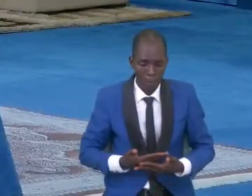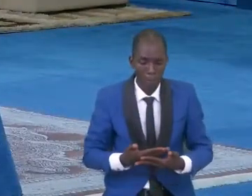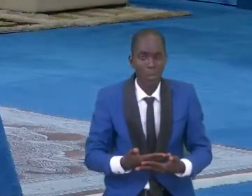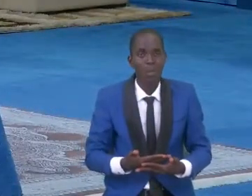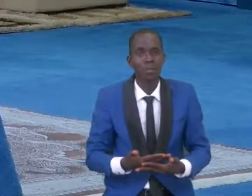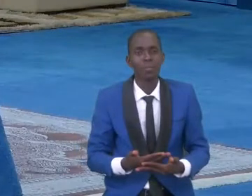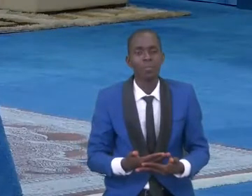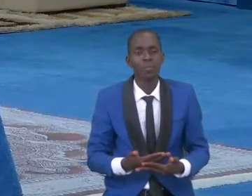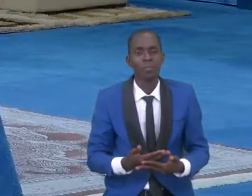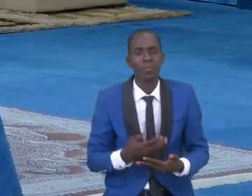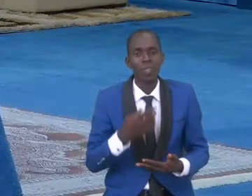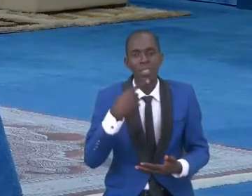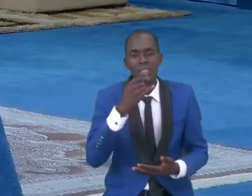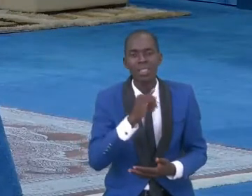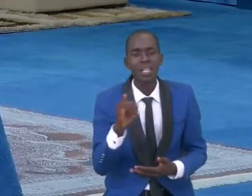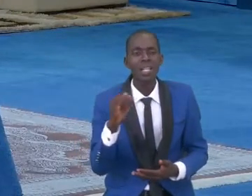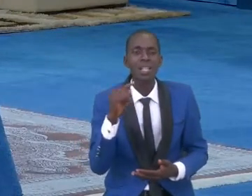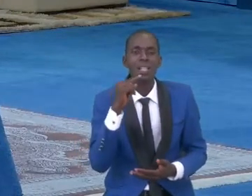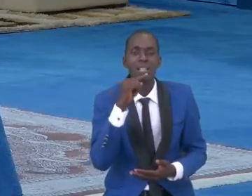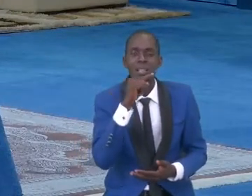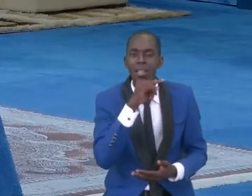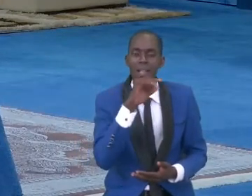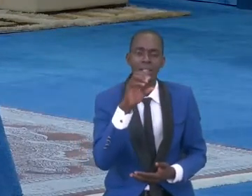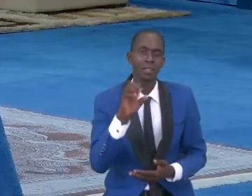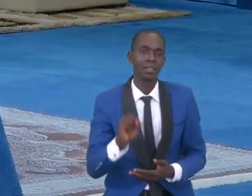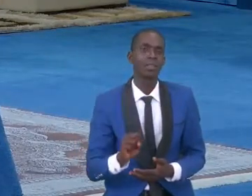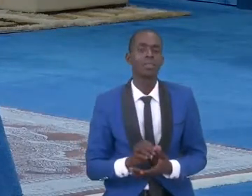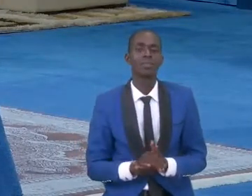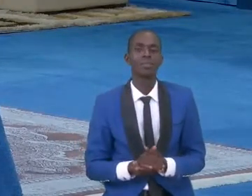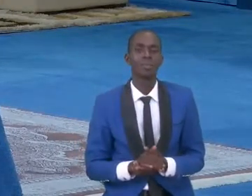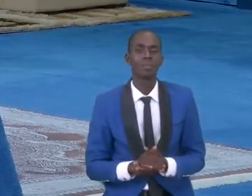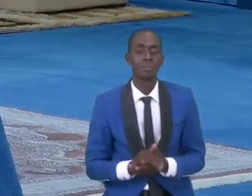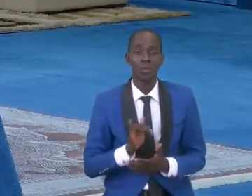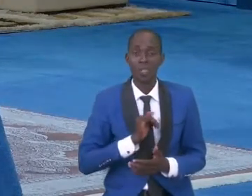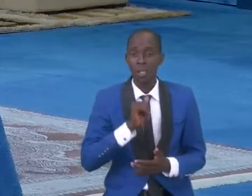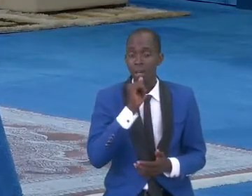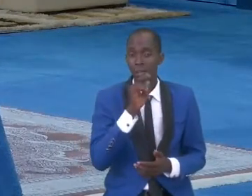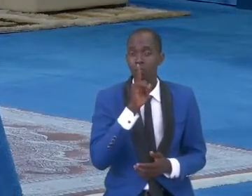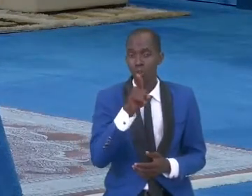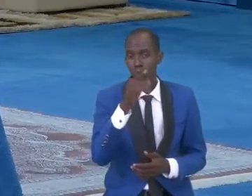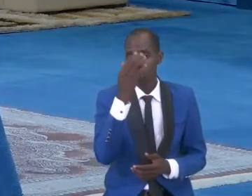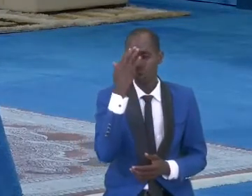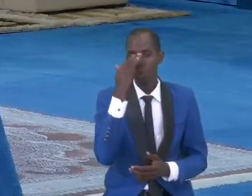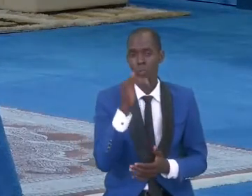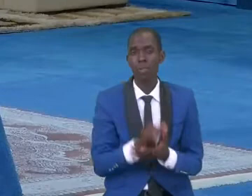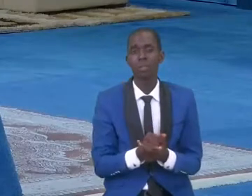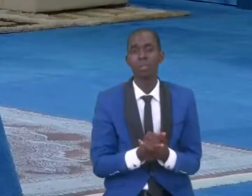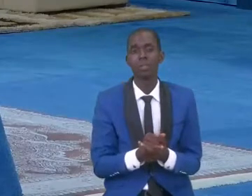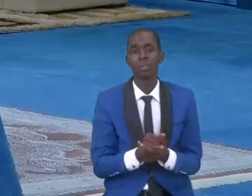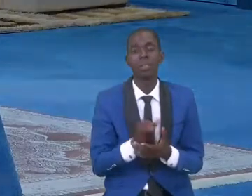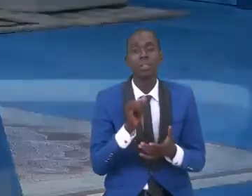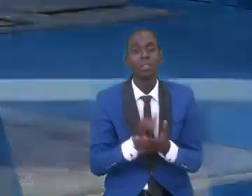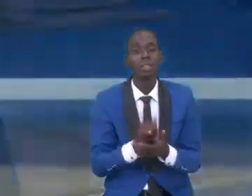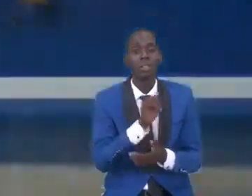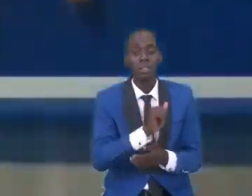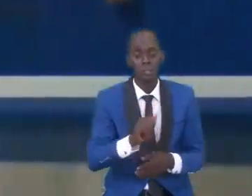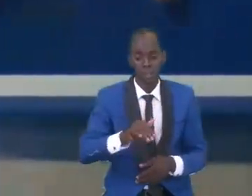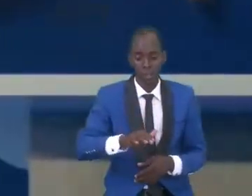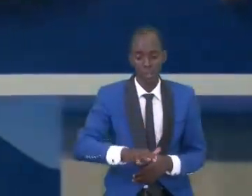born, speaking lies. I'm sure you know that a